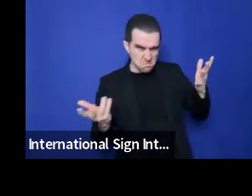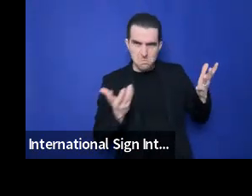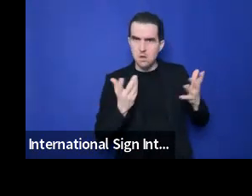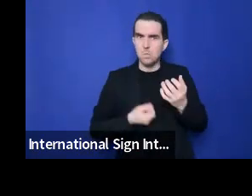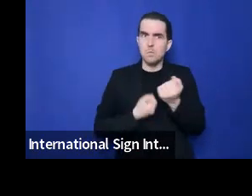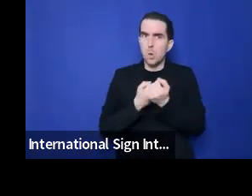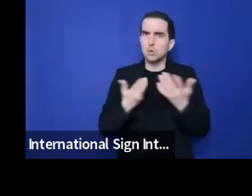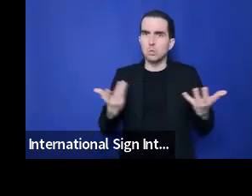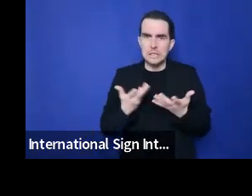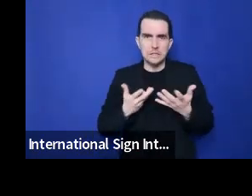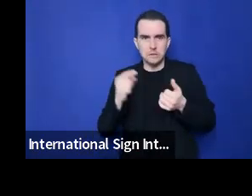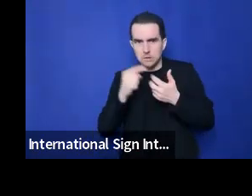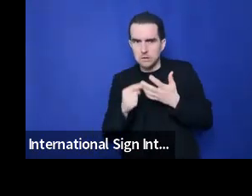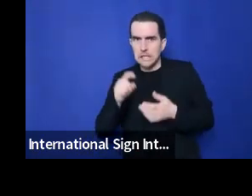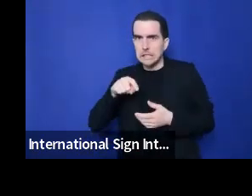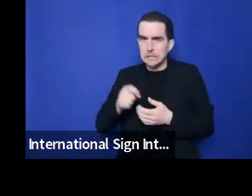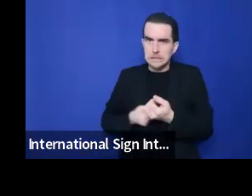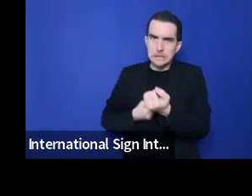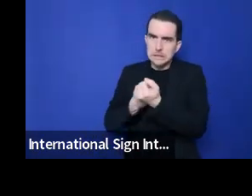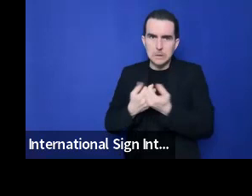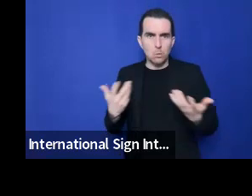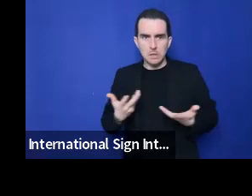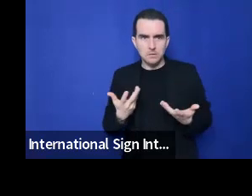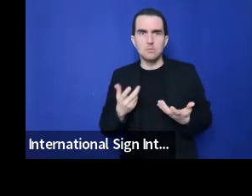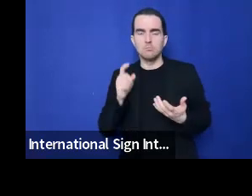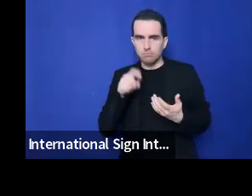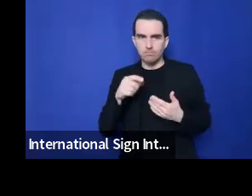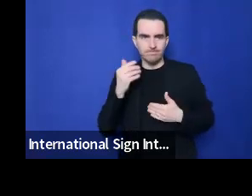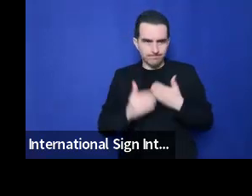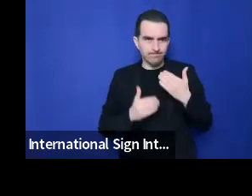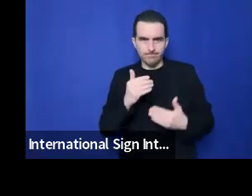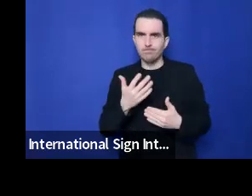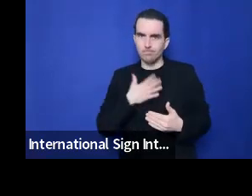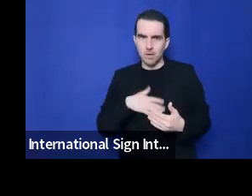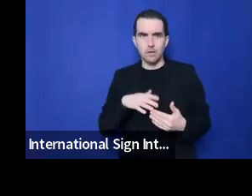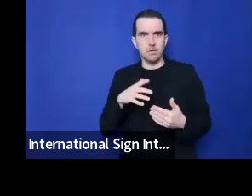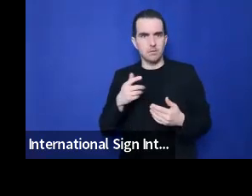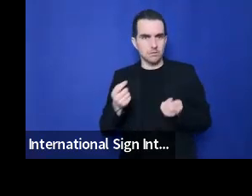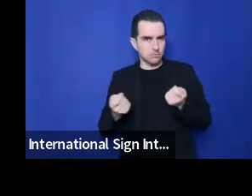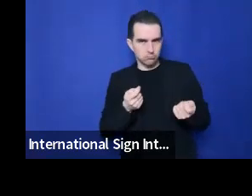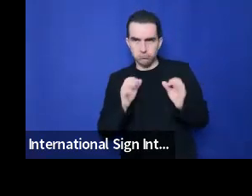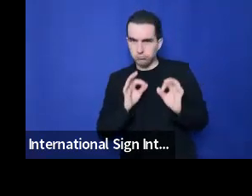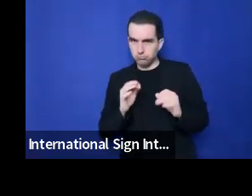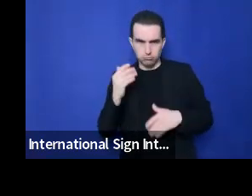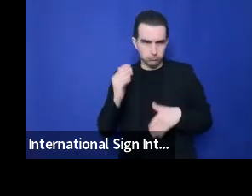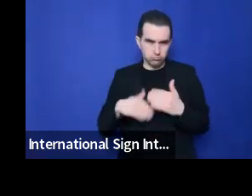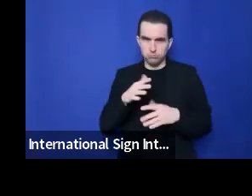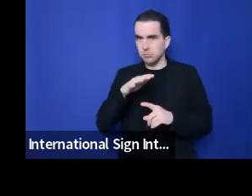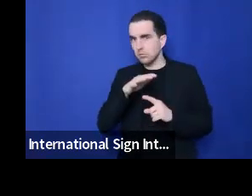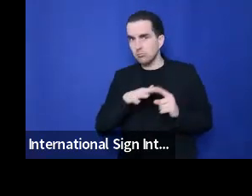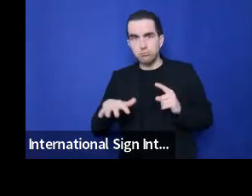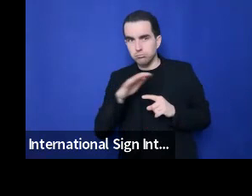what are the drivers for the reform of the development of disability assessment and determination mechanisms. And they can be